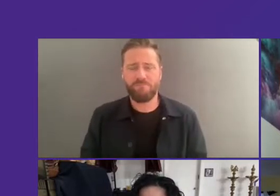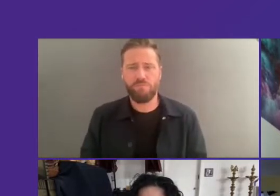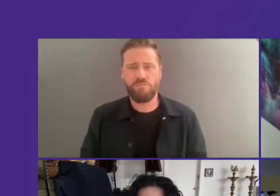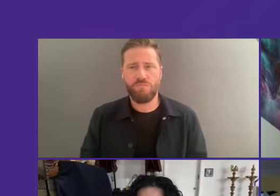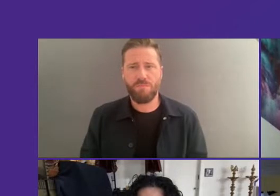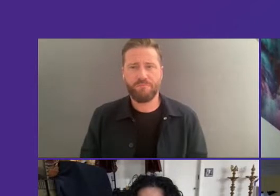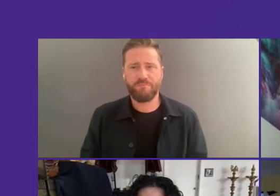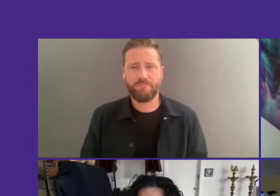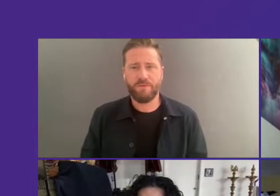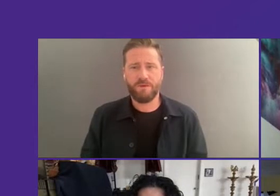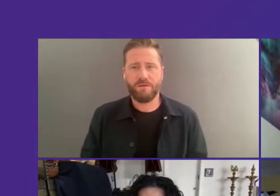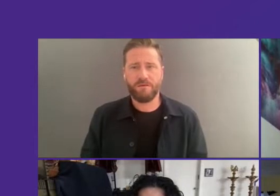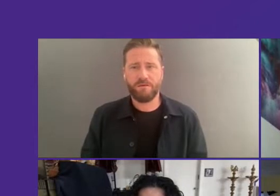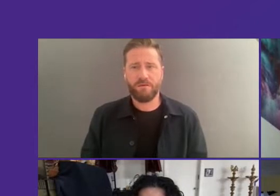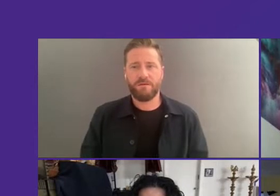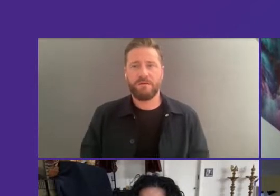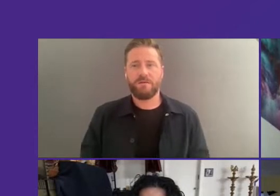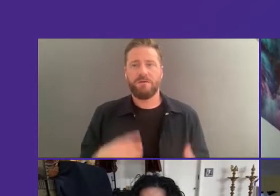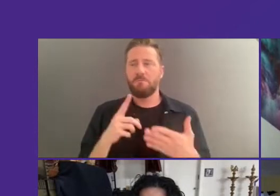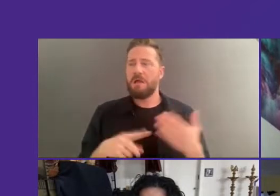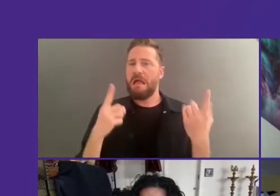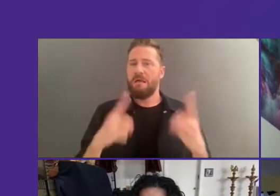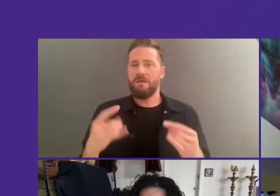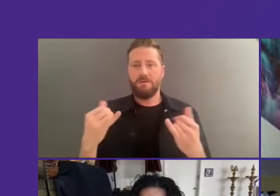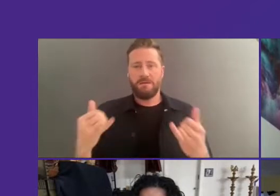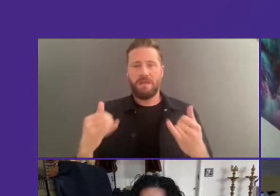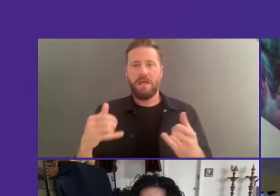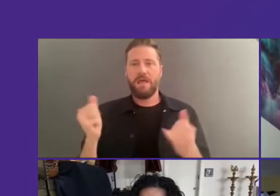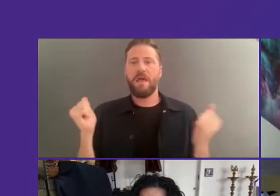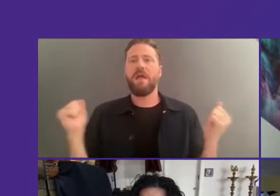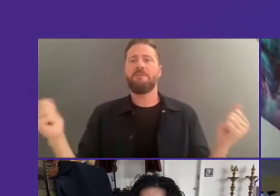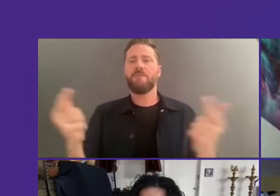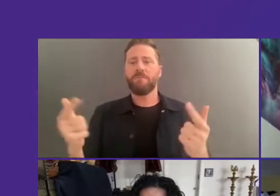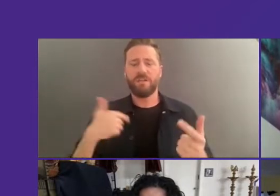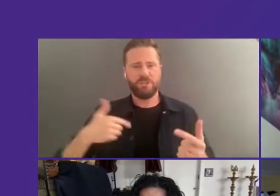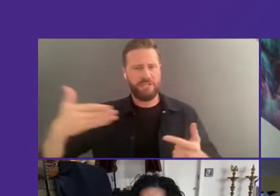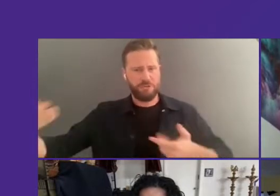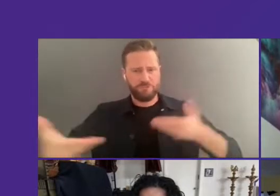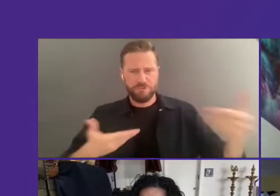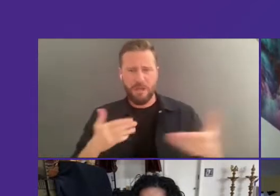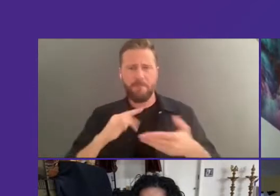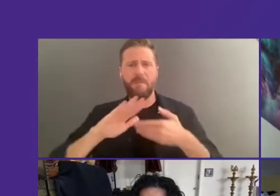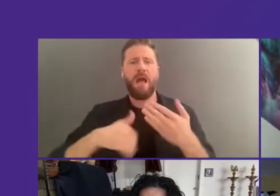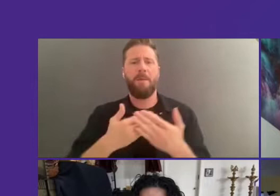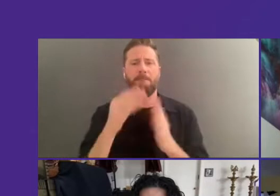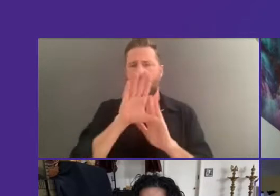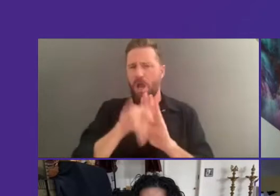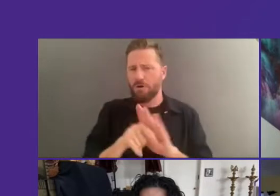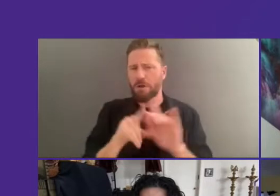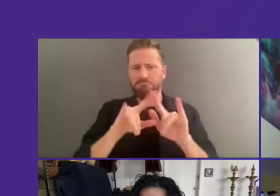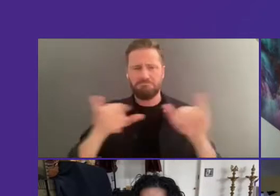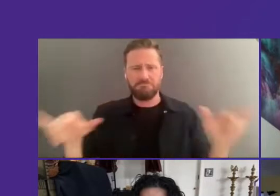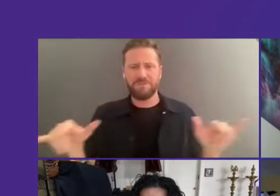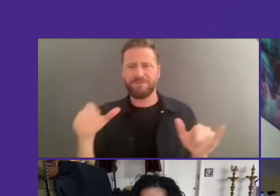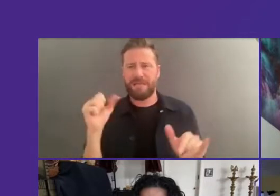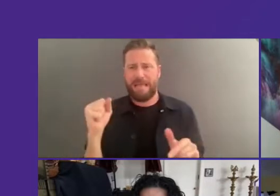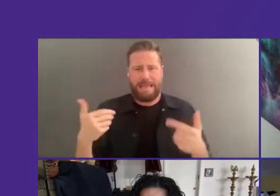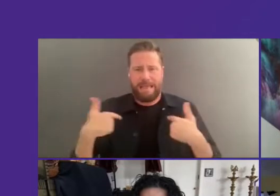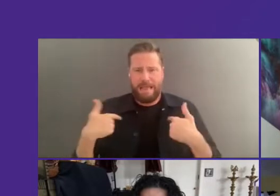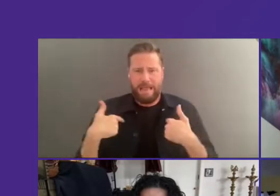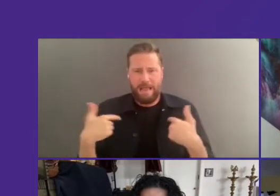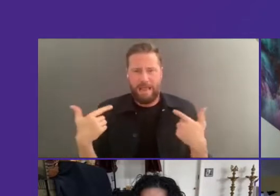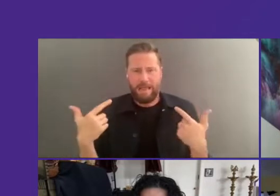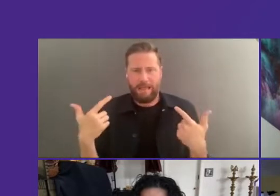Then what's happening to it? Everybody just introduction about background and so on. I